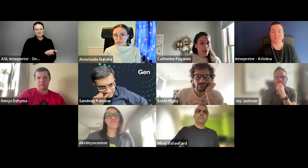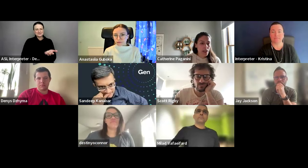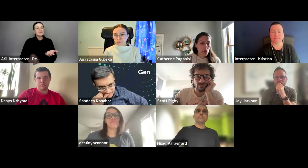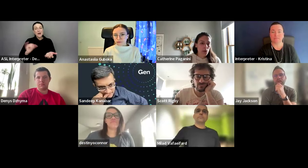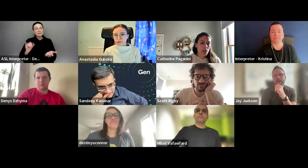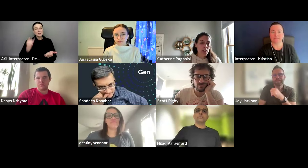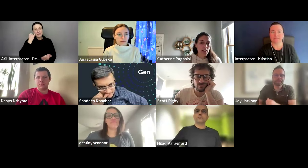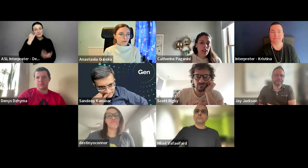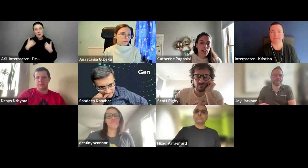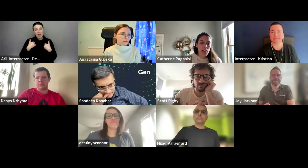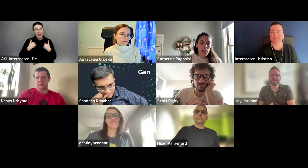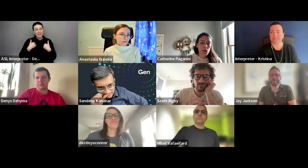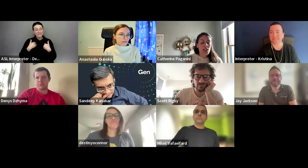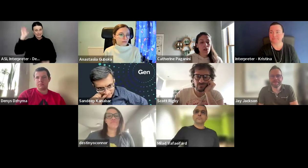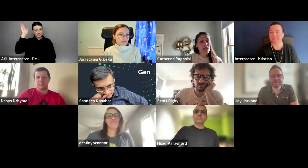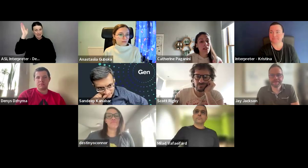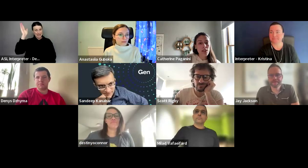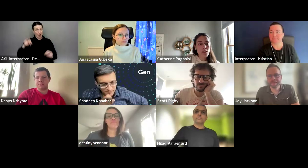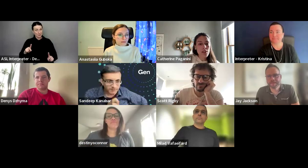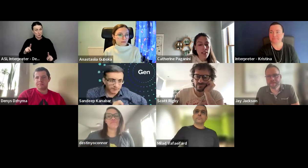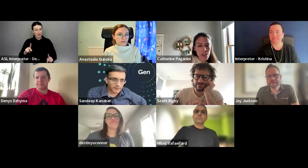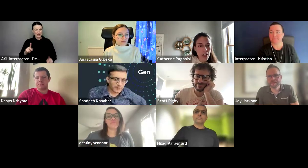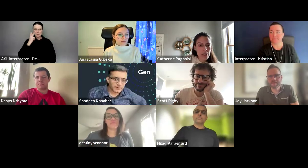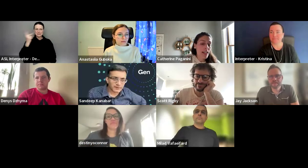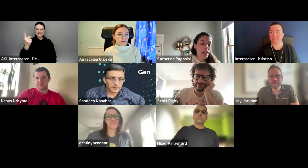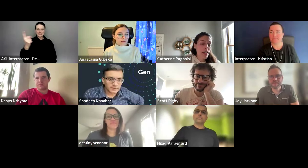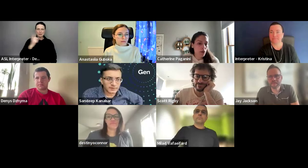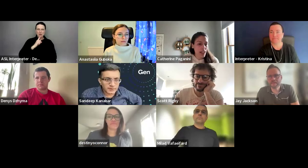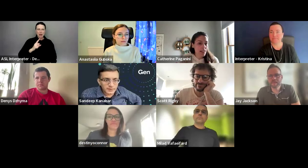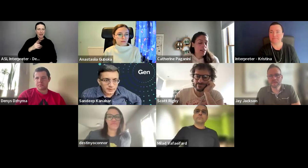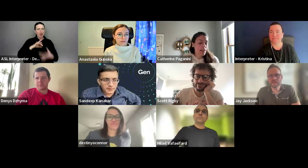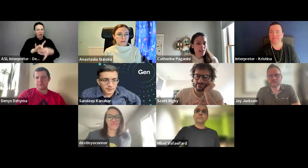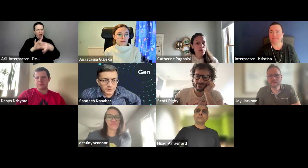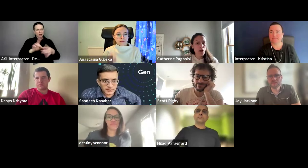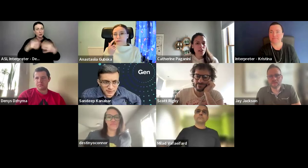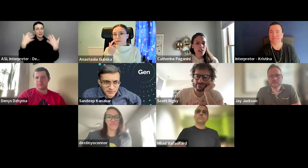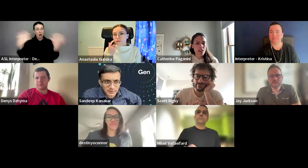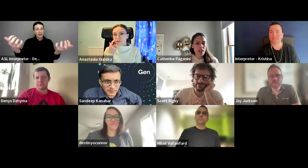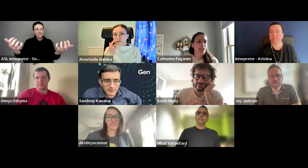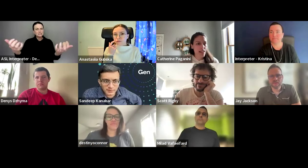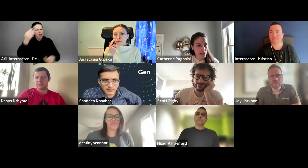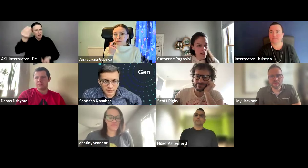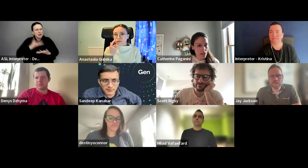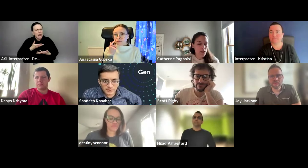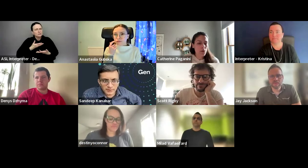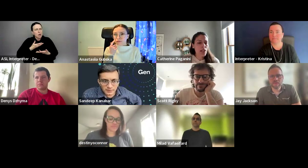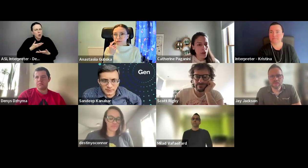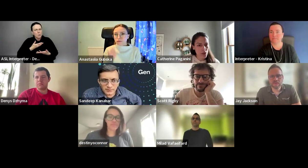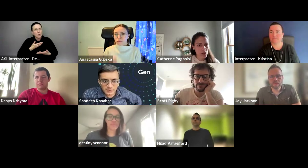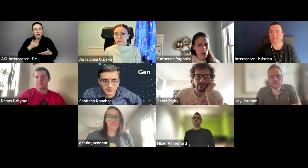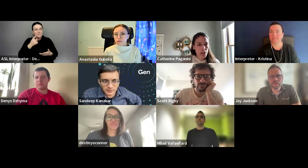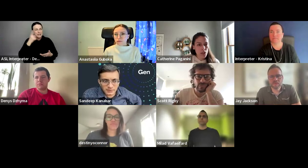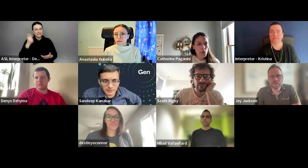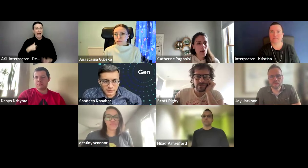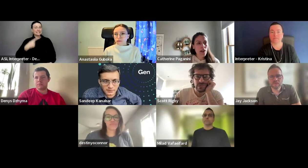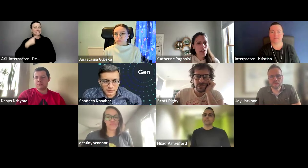also, if you have a speaking opportunity and you see something really resonates with the audience, let us know, right? Let the team know. It's like, oh, when I said this, because that's